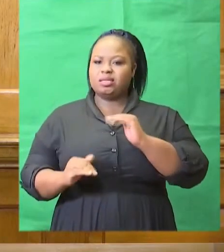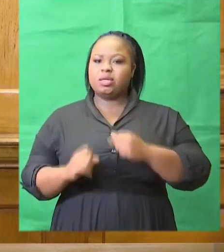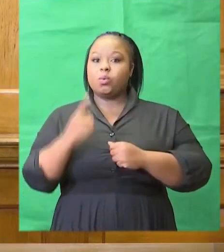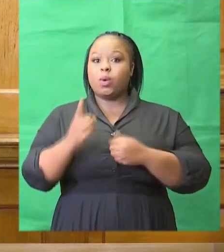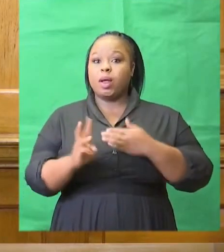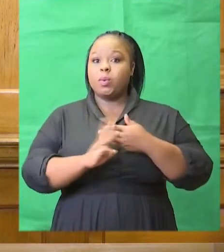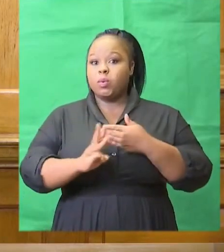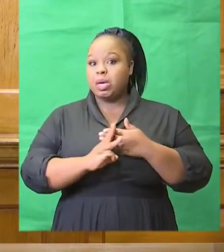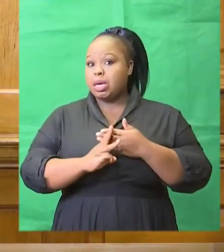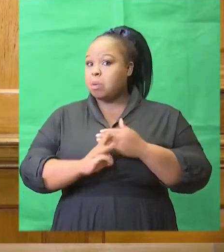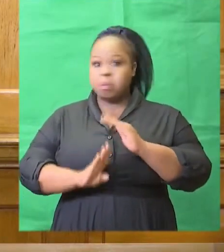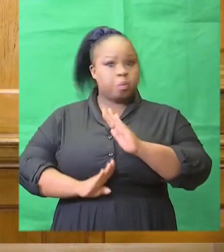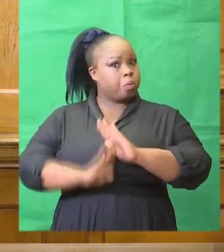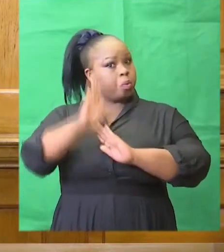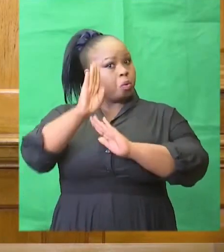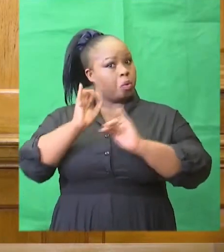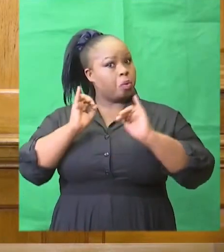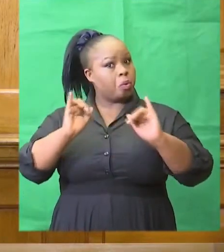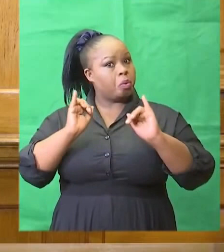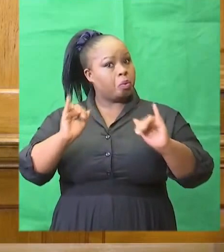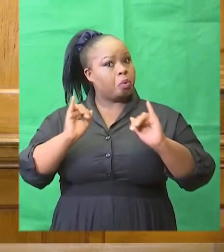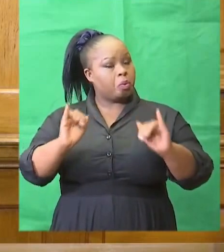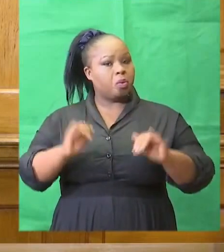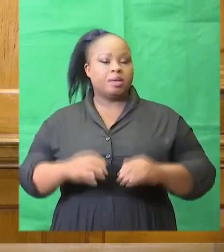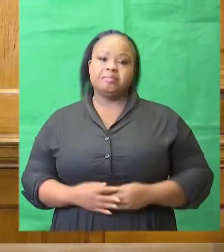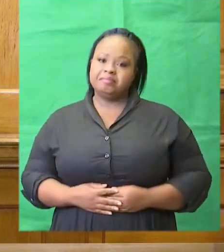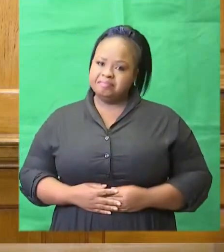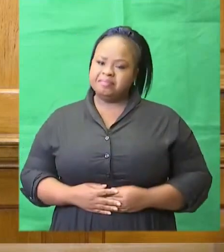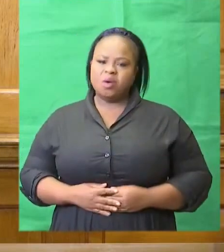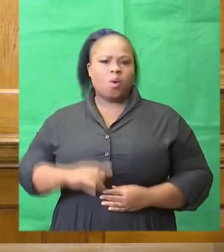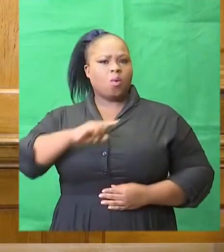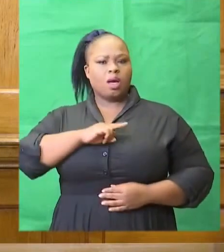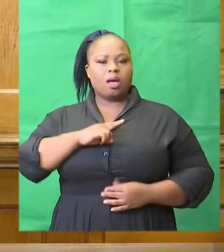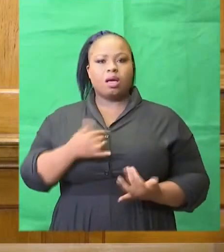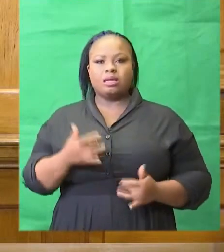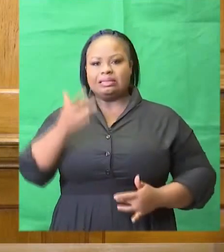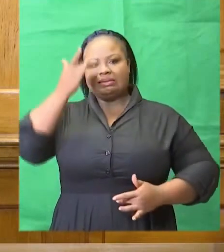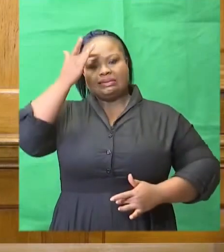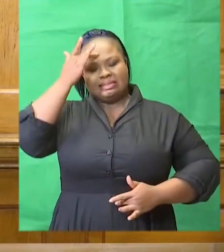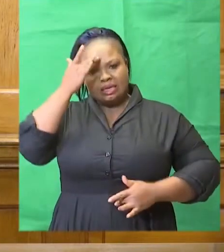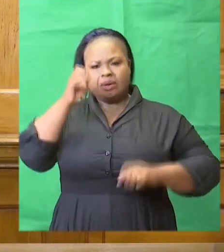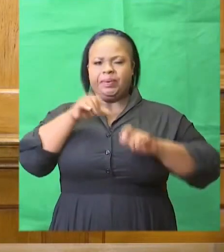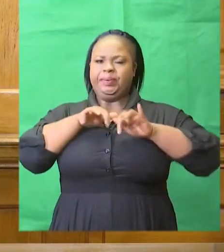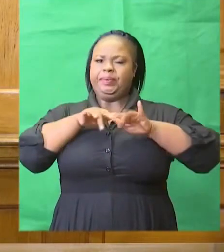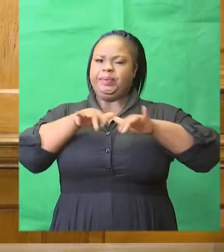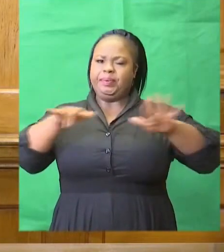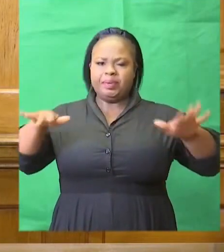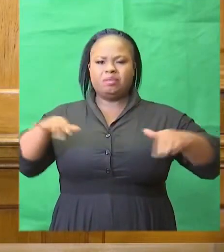This is extremely sharp of a rise in infections in a